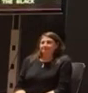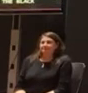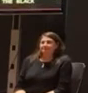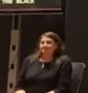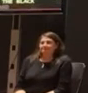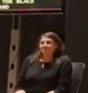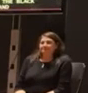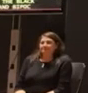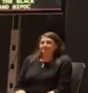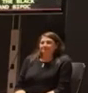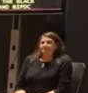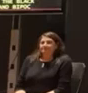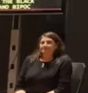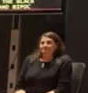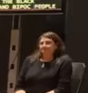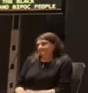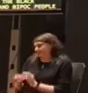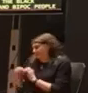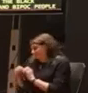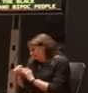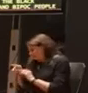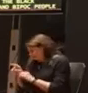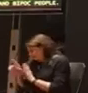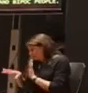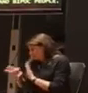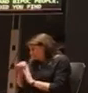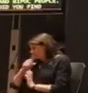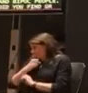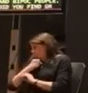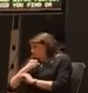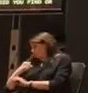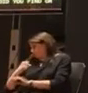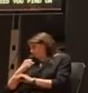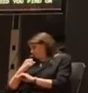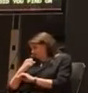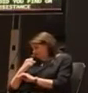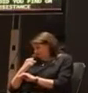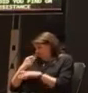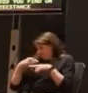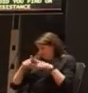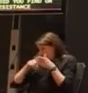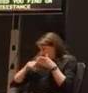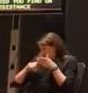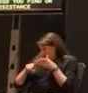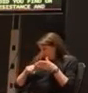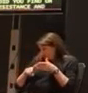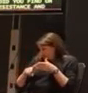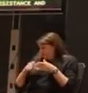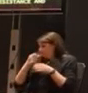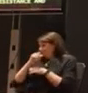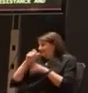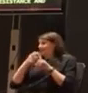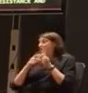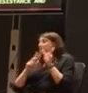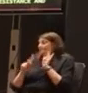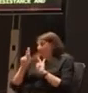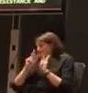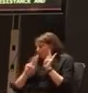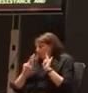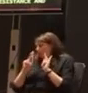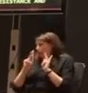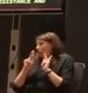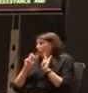people? So did you find or have any resistance or pushback from individuals